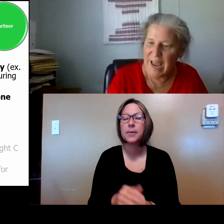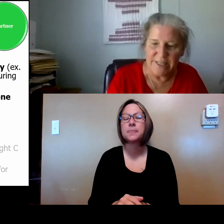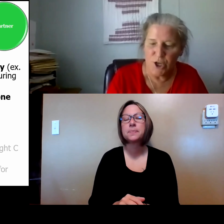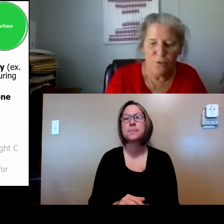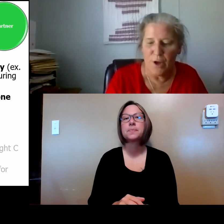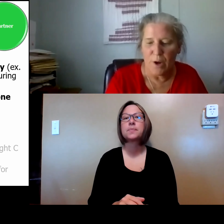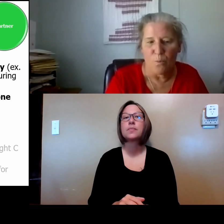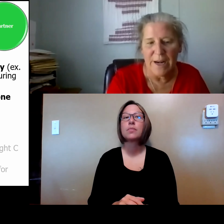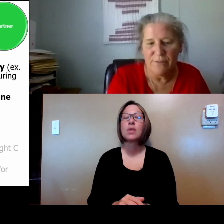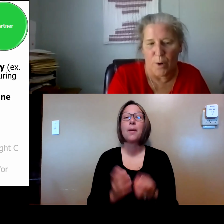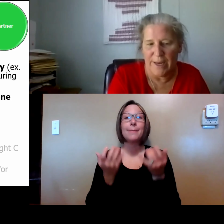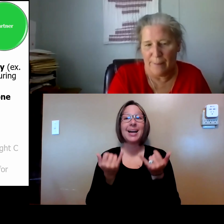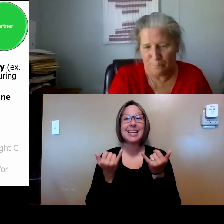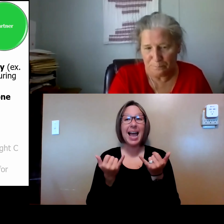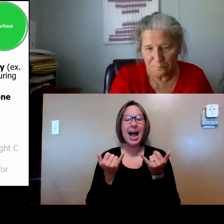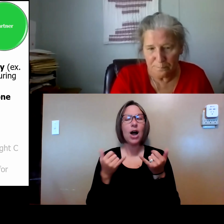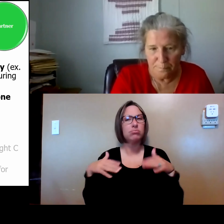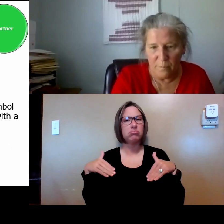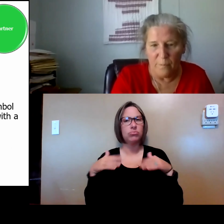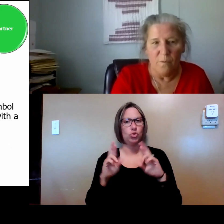this stage, they're not ready for it yet.